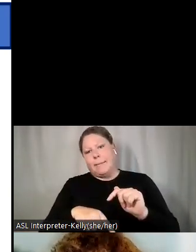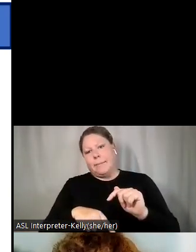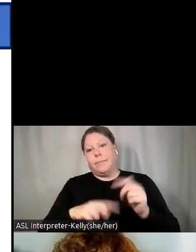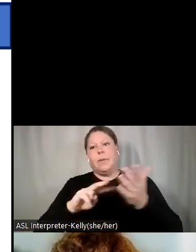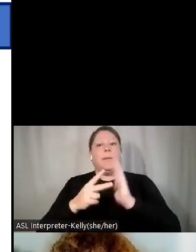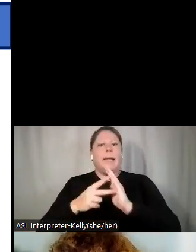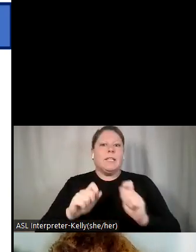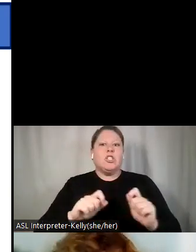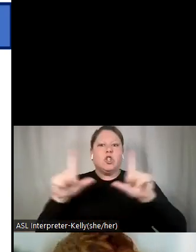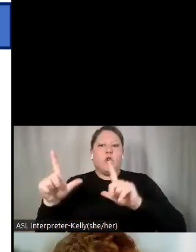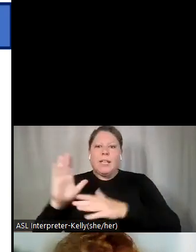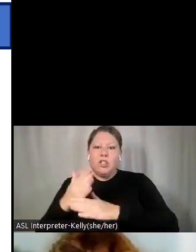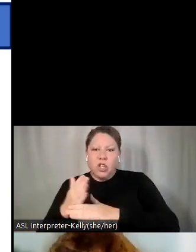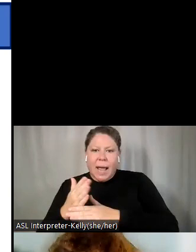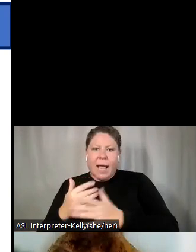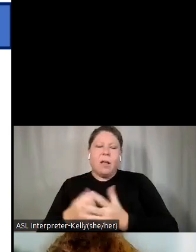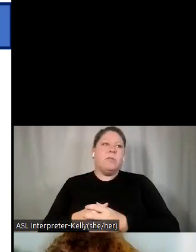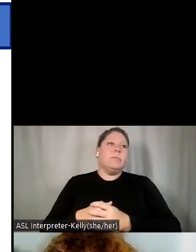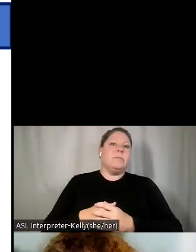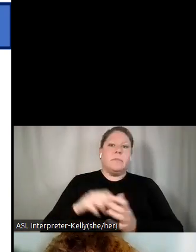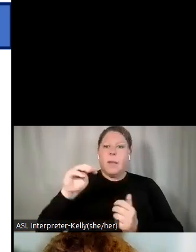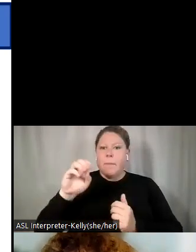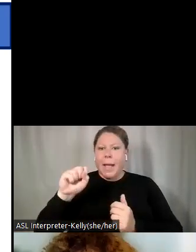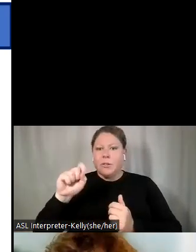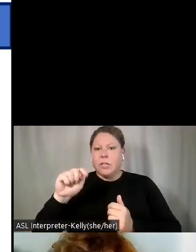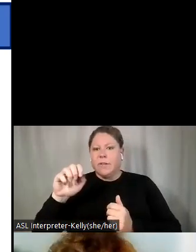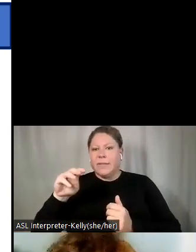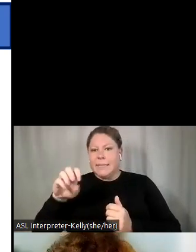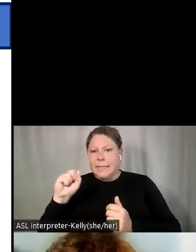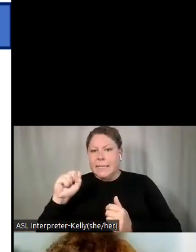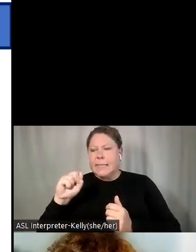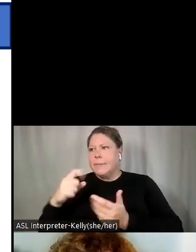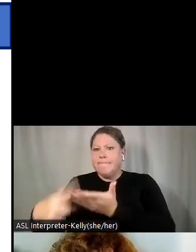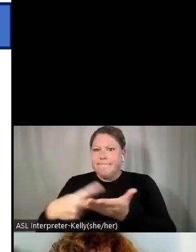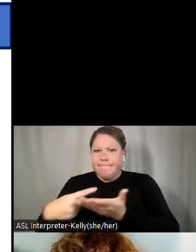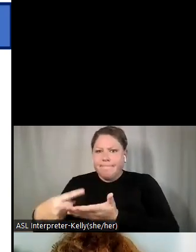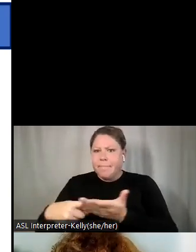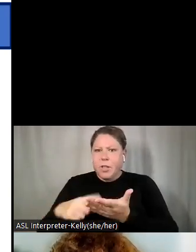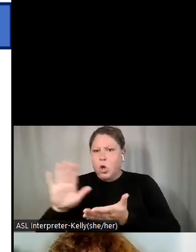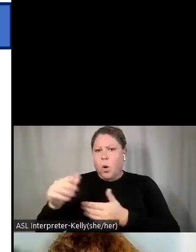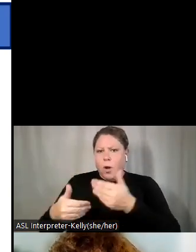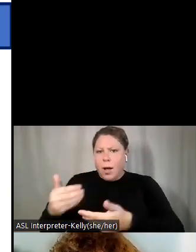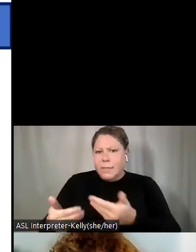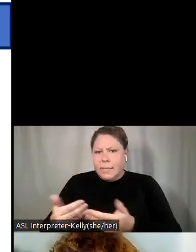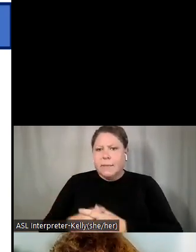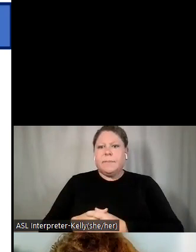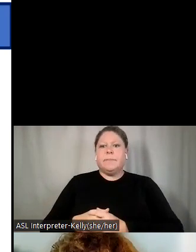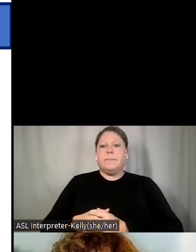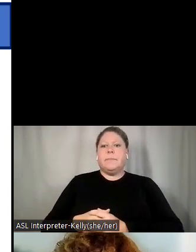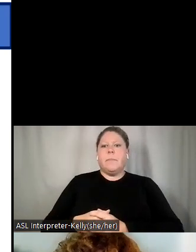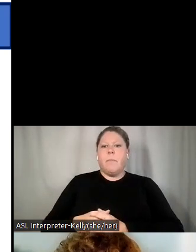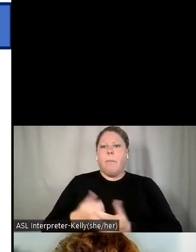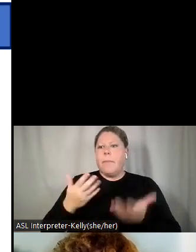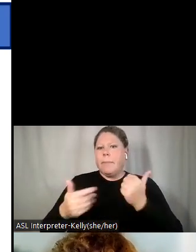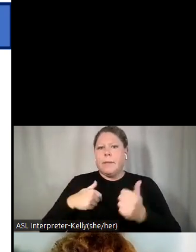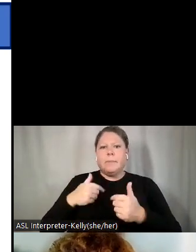sharing, getting on a Teams call with other people and just sort of talking through what they're doing, a lot of time observations and process observations